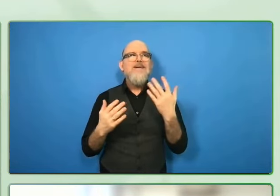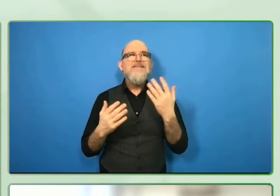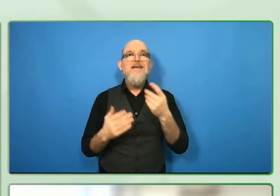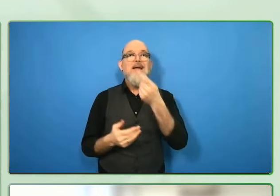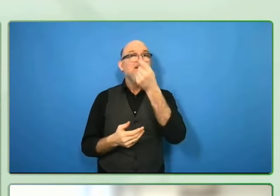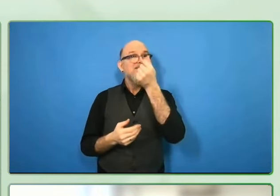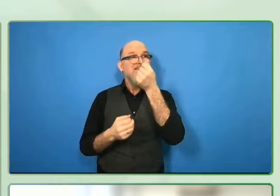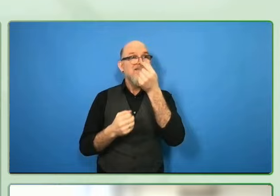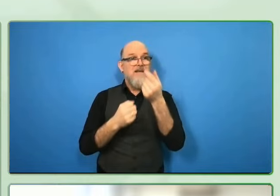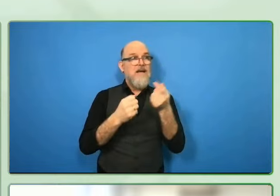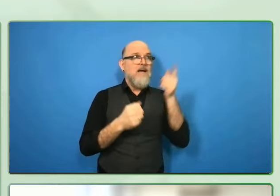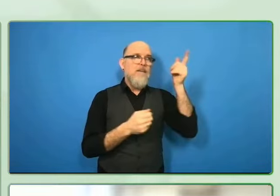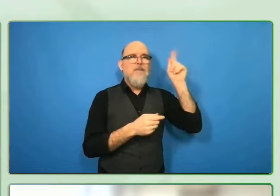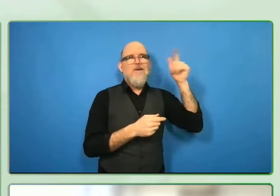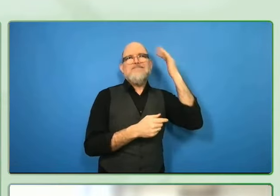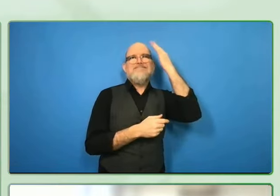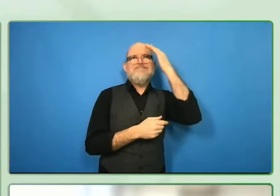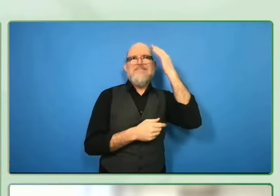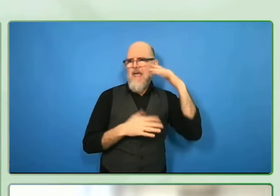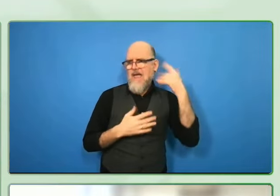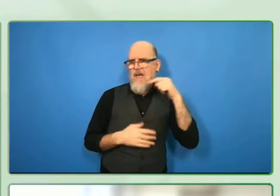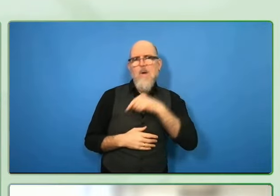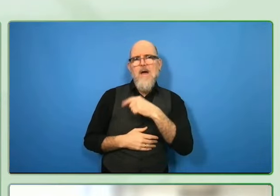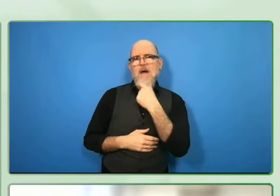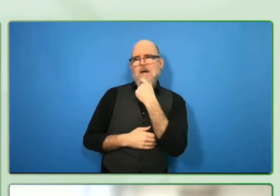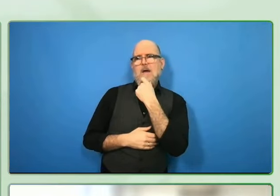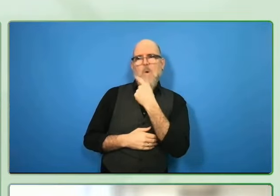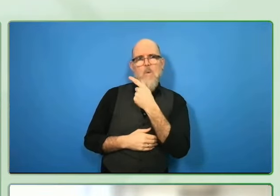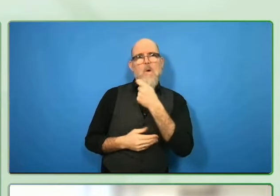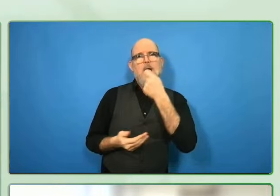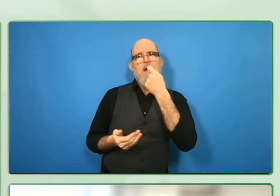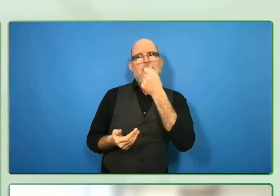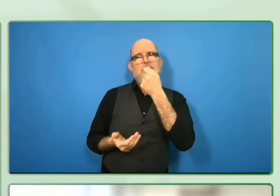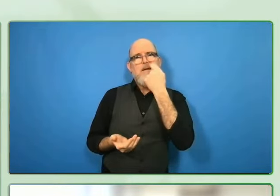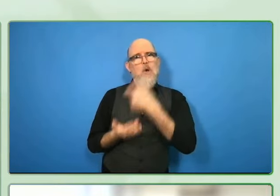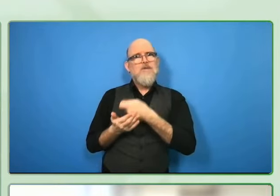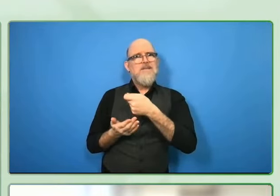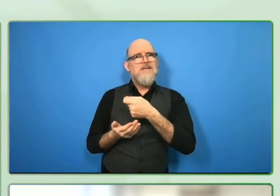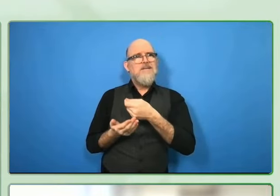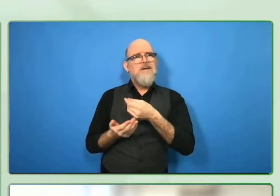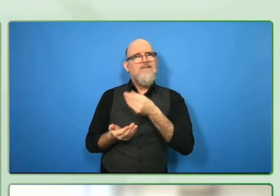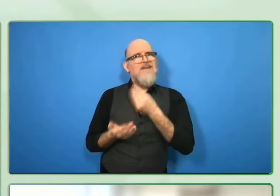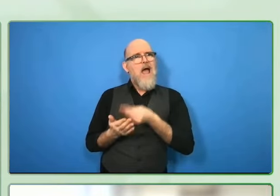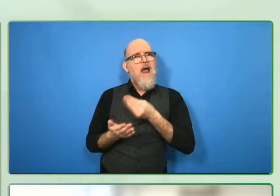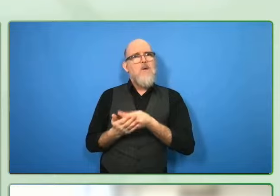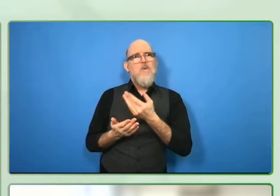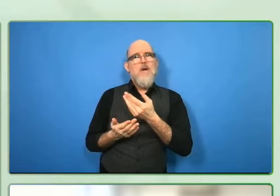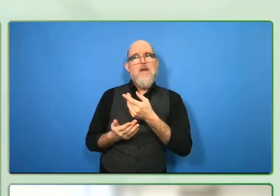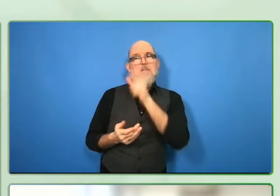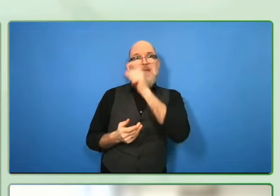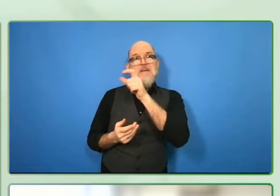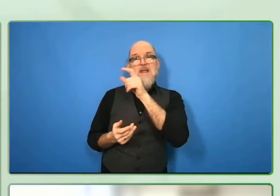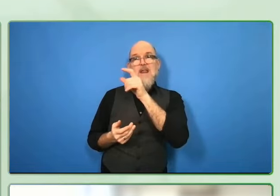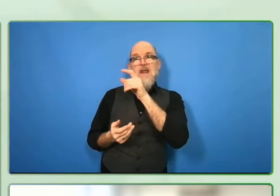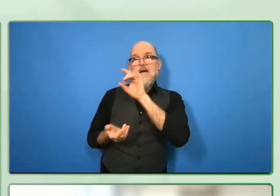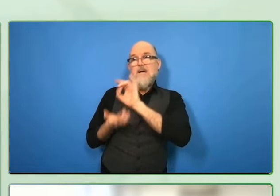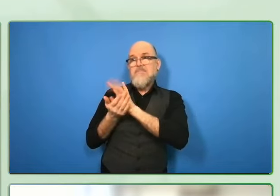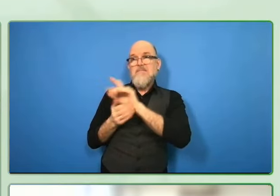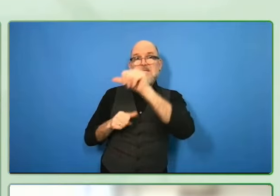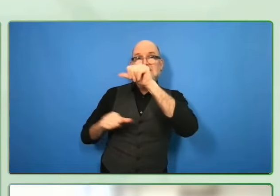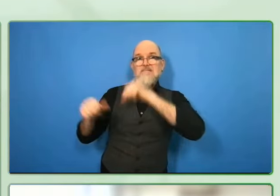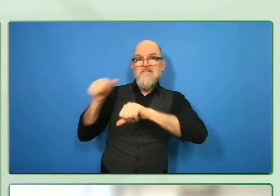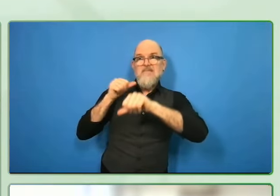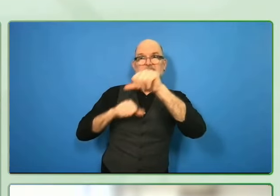impact of increased costs if you need to re-recruit, reduction in occupational health as well. So, and to summarise,